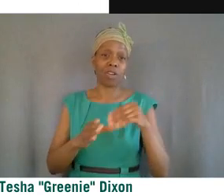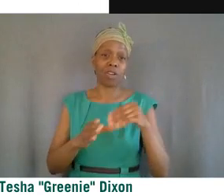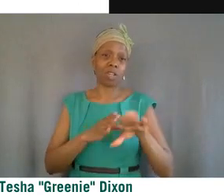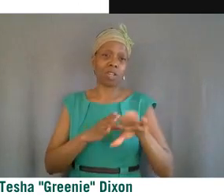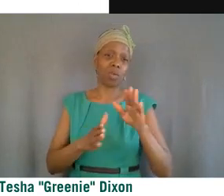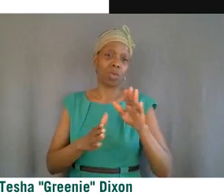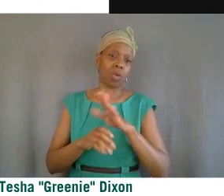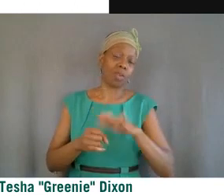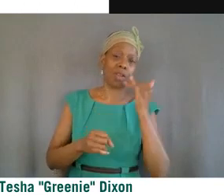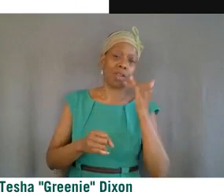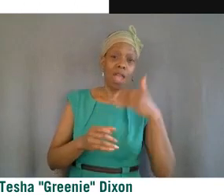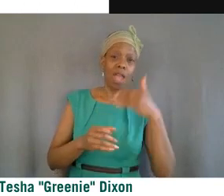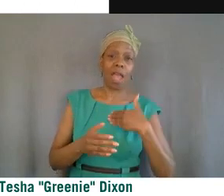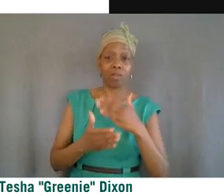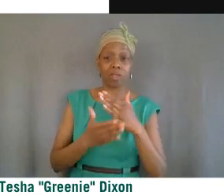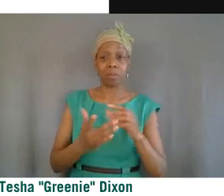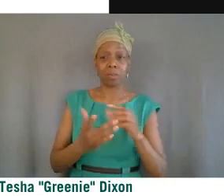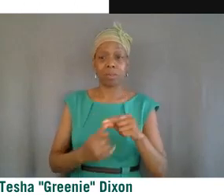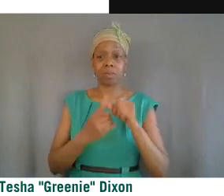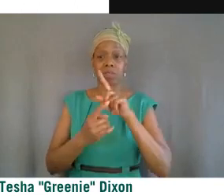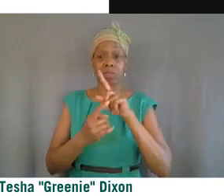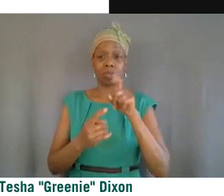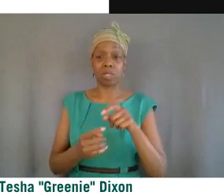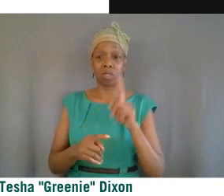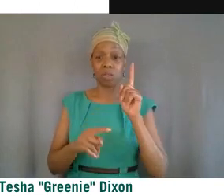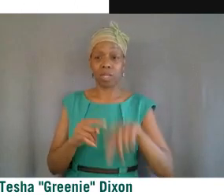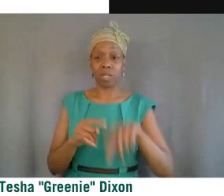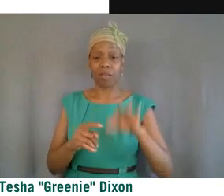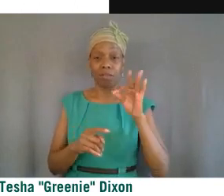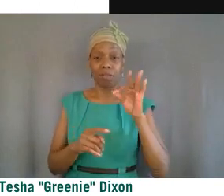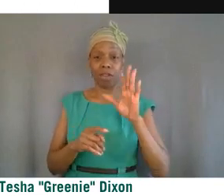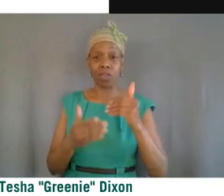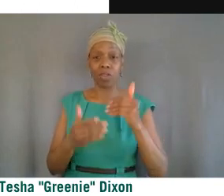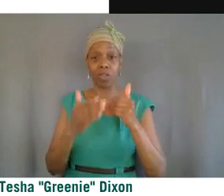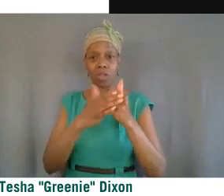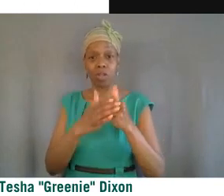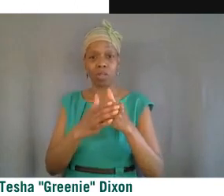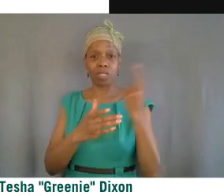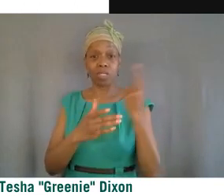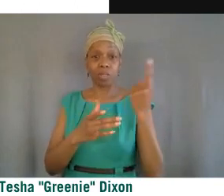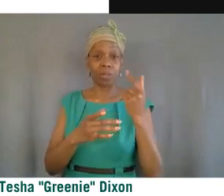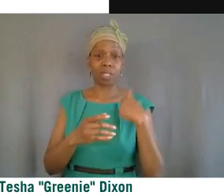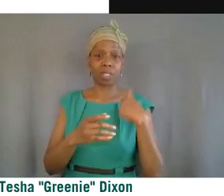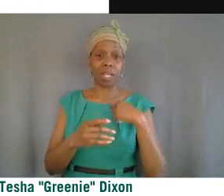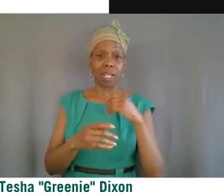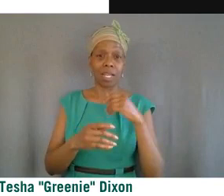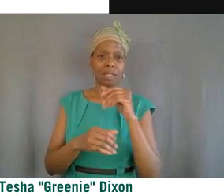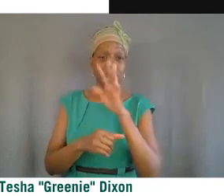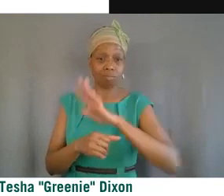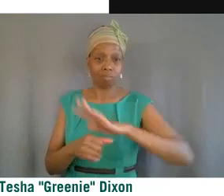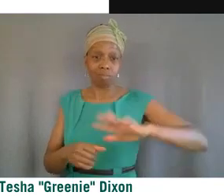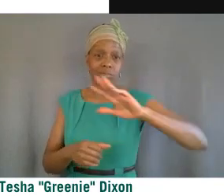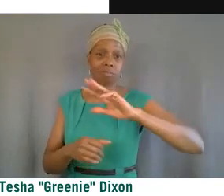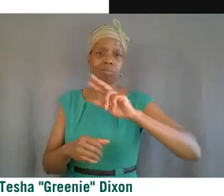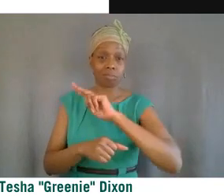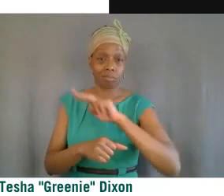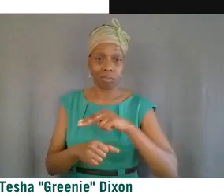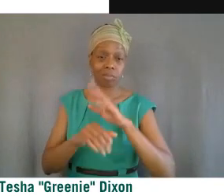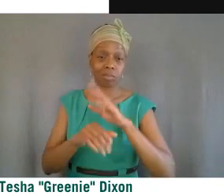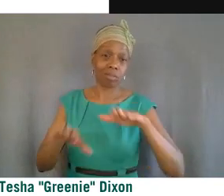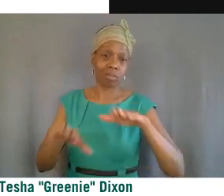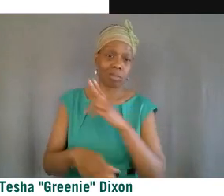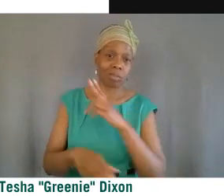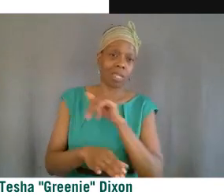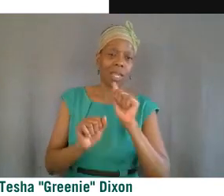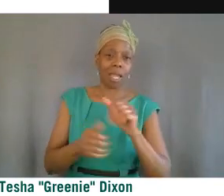and you don't find that you're close to somewhere like Nationwide Children's Hospital, that can be a really helpful tool to